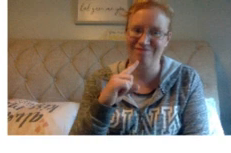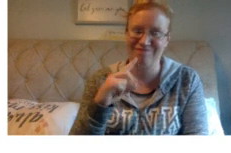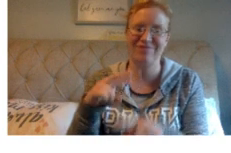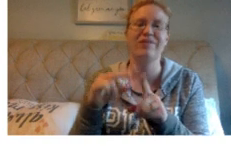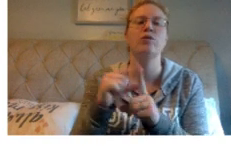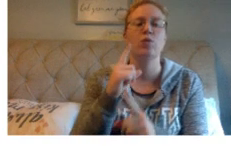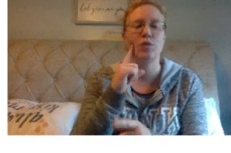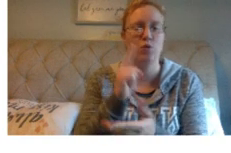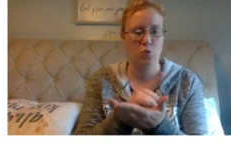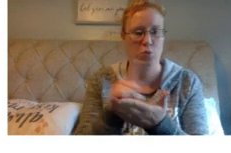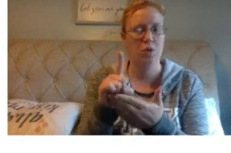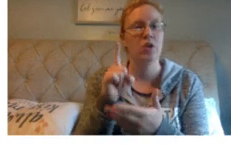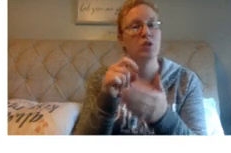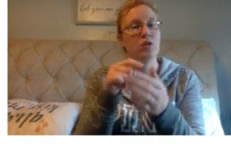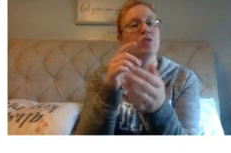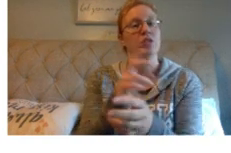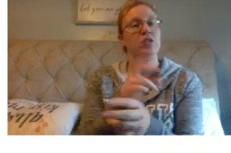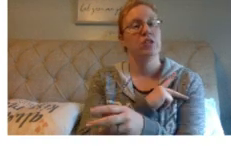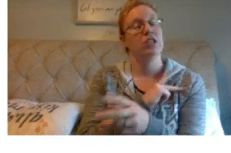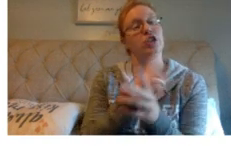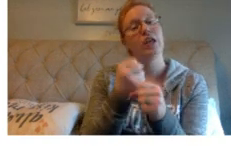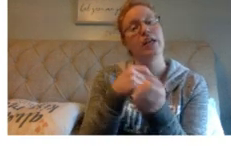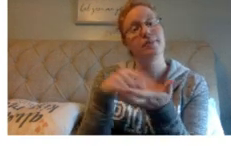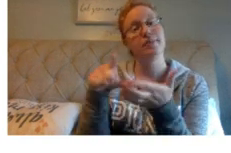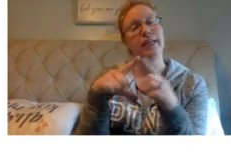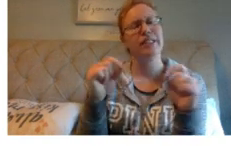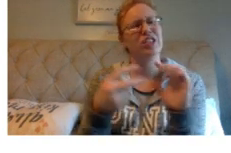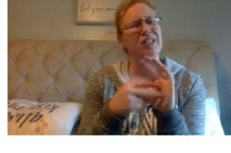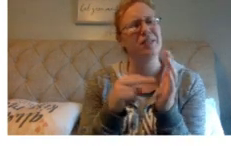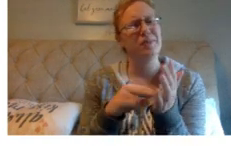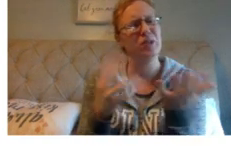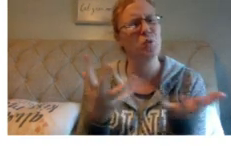week. Keisha gets a paycheck. What is a paycheck?